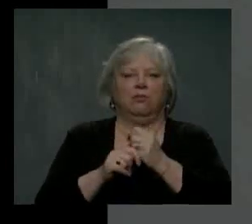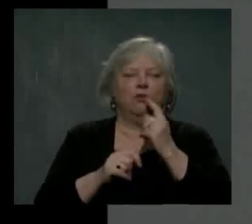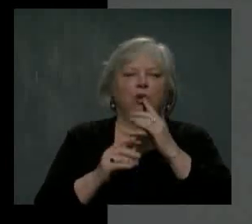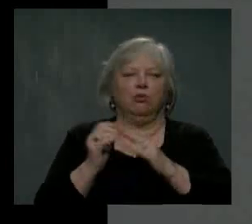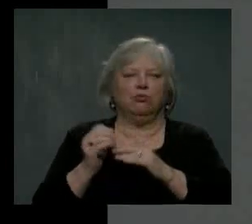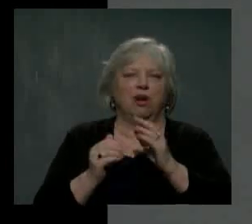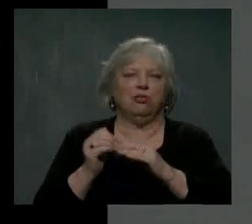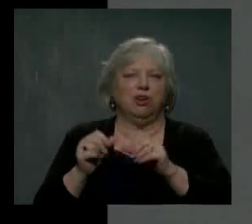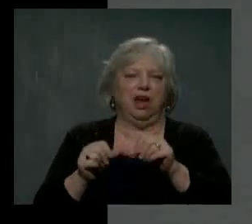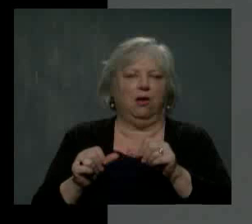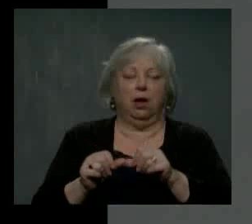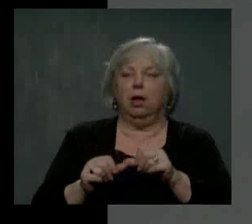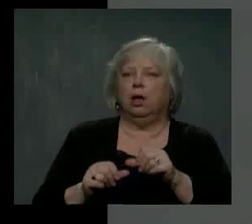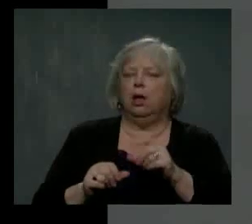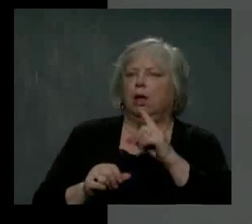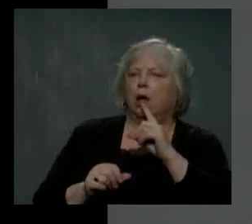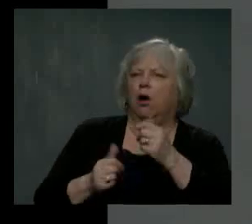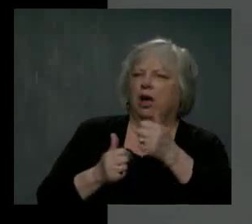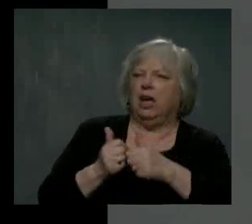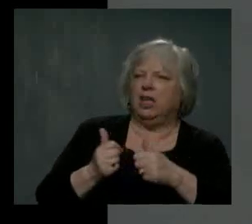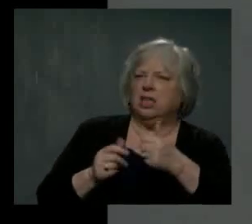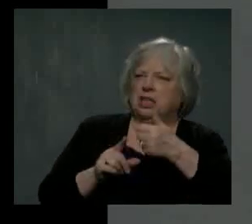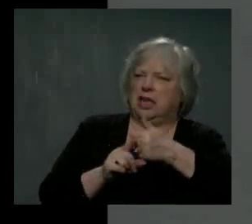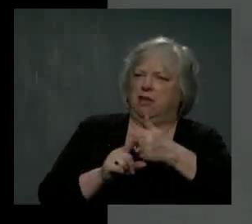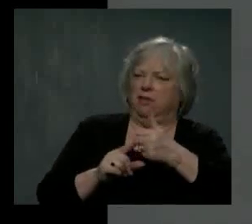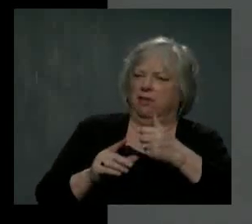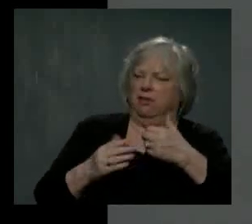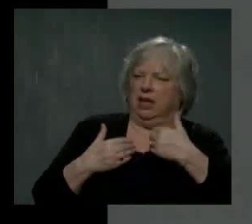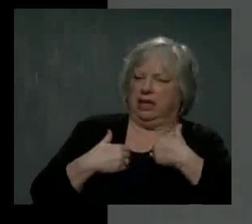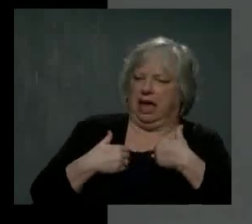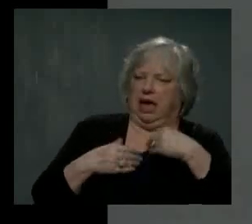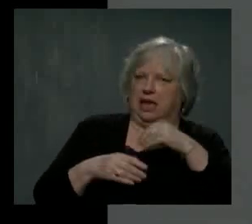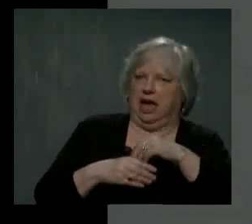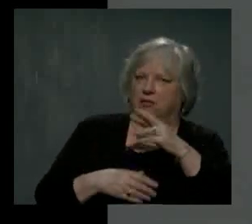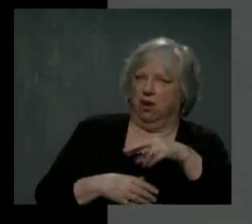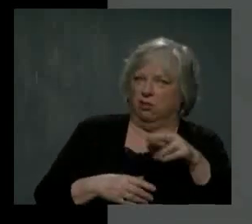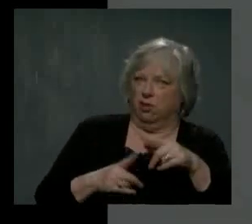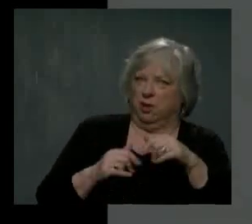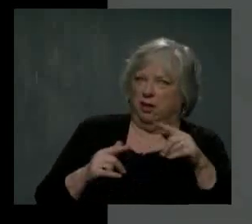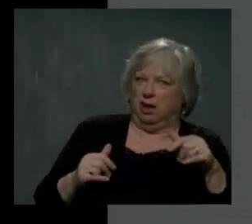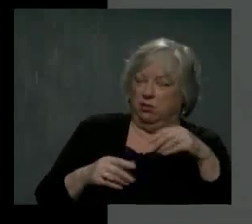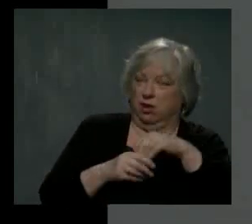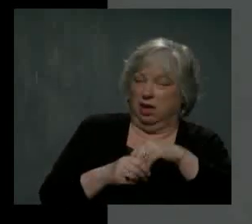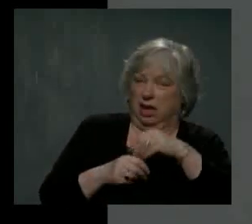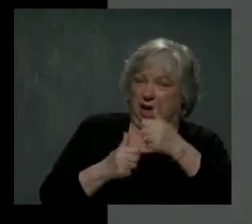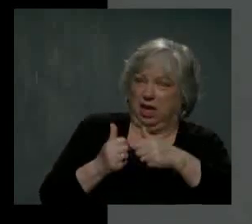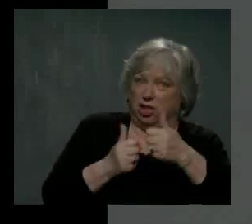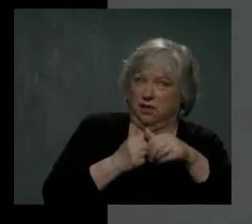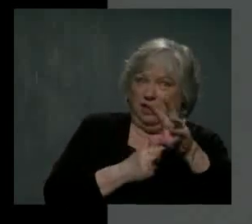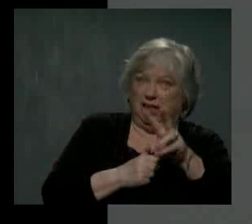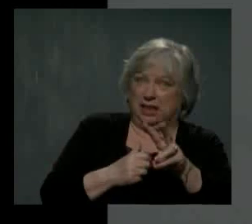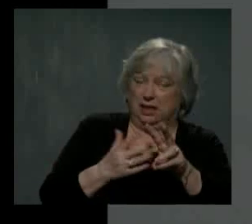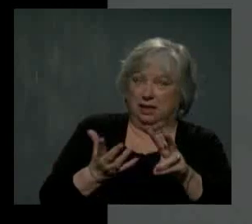use. Are each one of them like self-contained? They have restrooms and all that kind of stuff in them, each one of the six